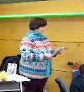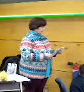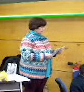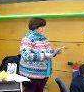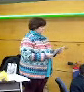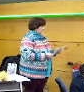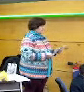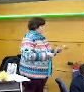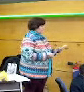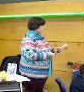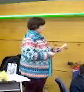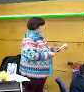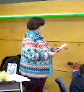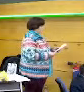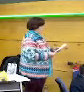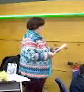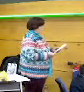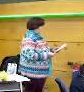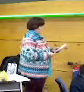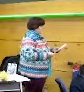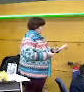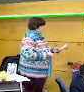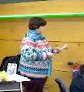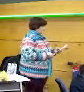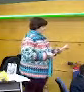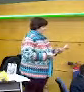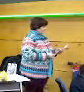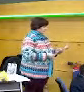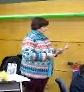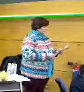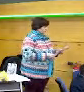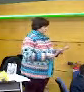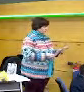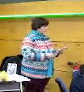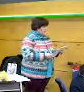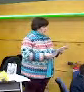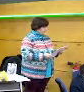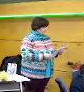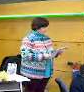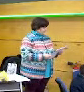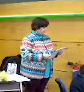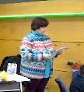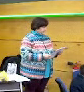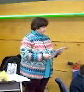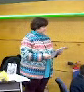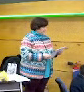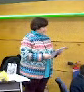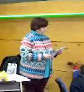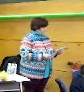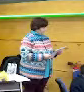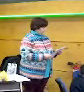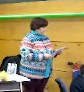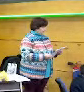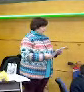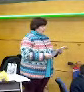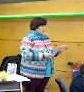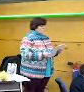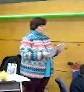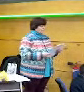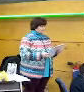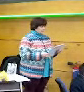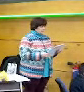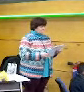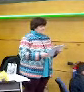hat. A cake pounded hard, then a lax song sang off key.